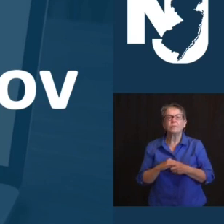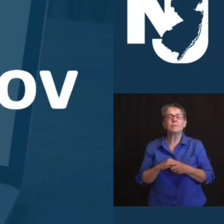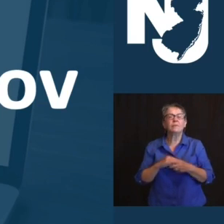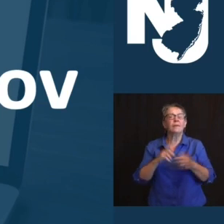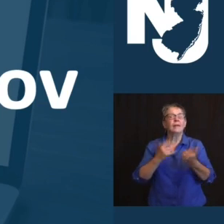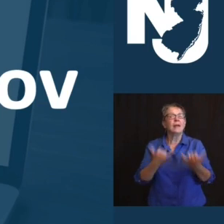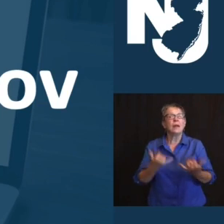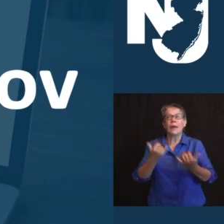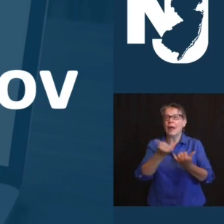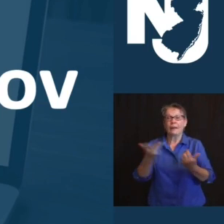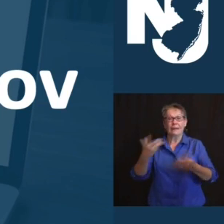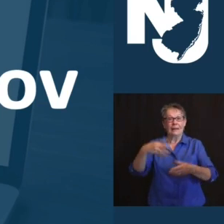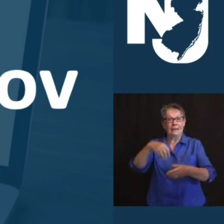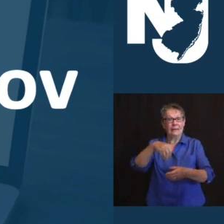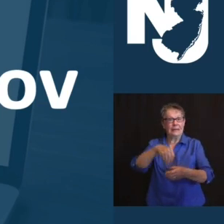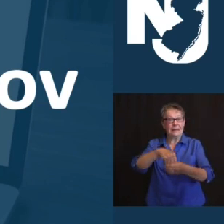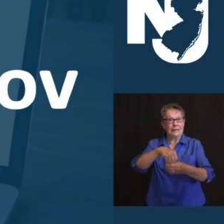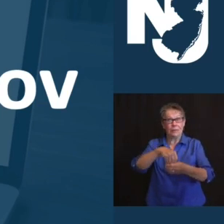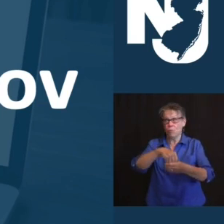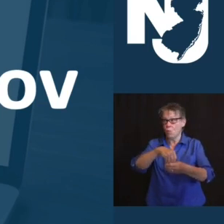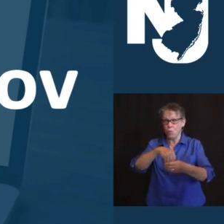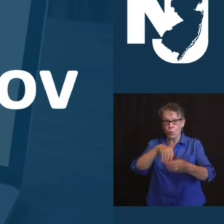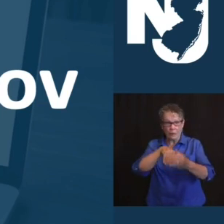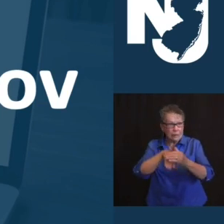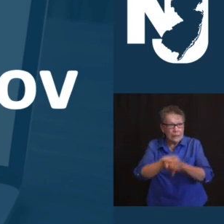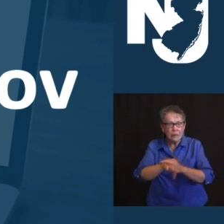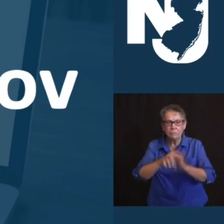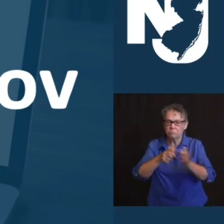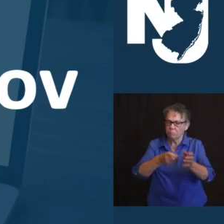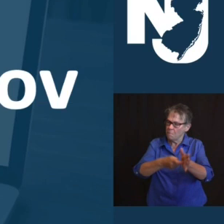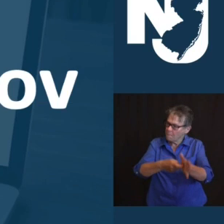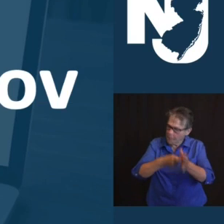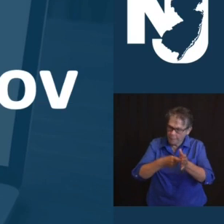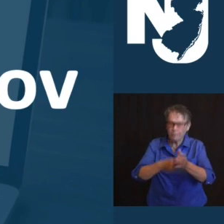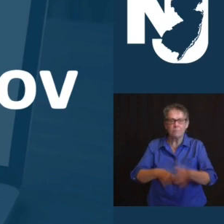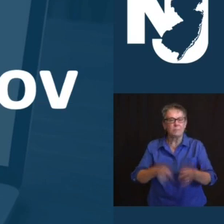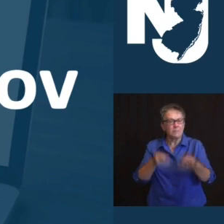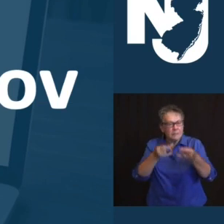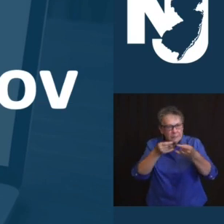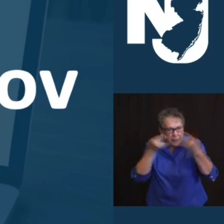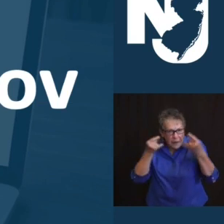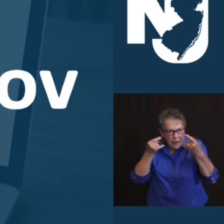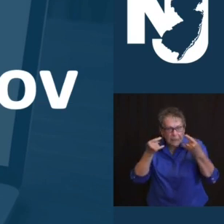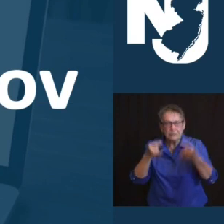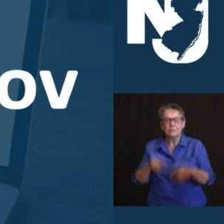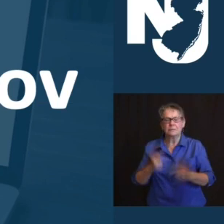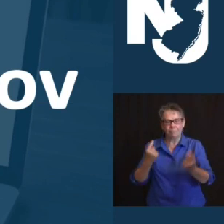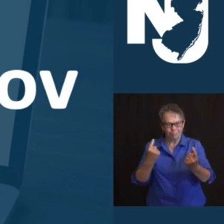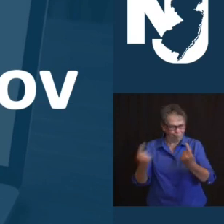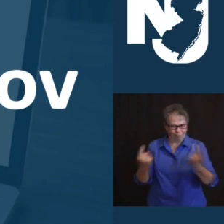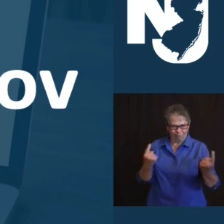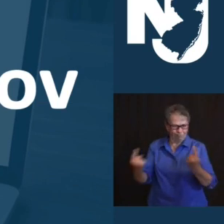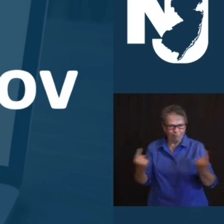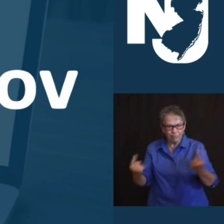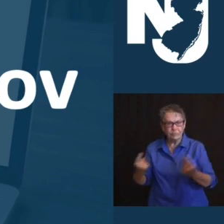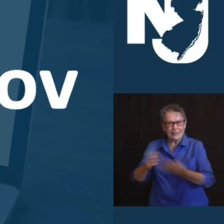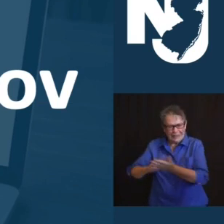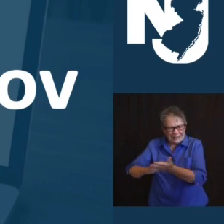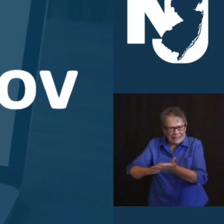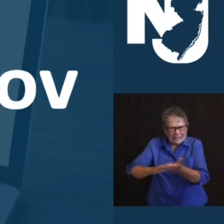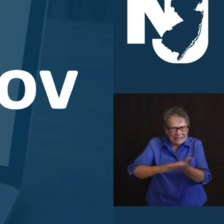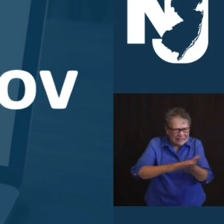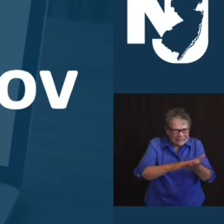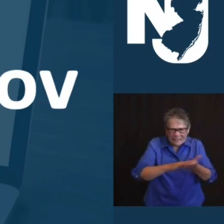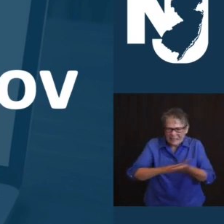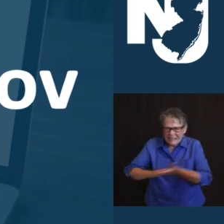of sanitation, as well as other measures to ensure proper social distances and the wearing of